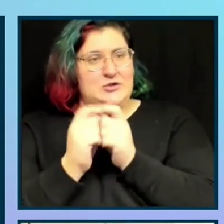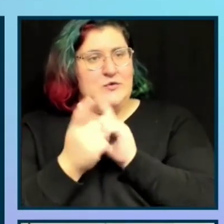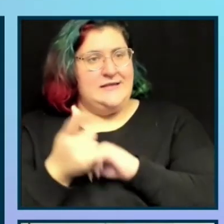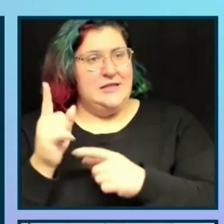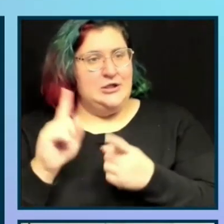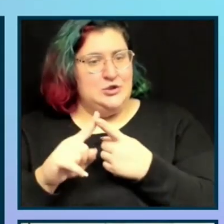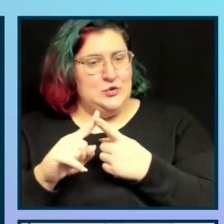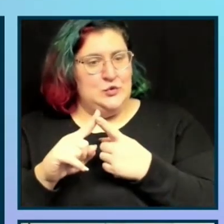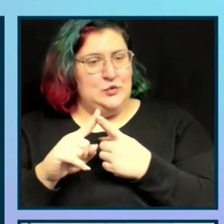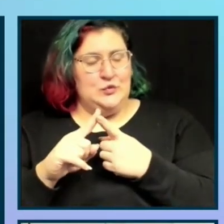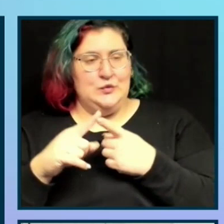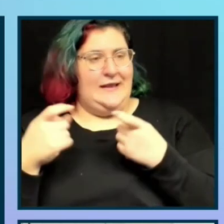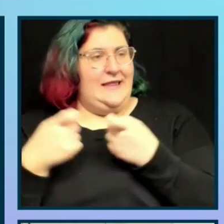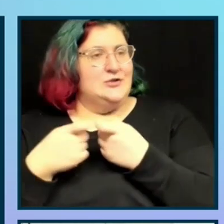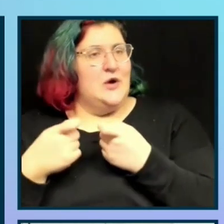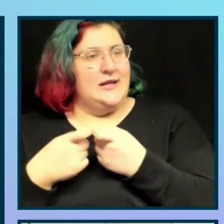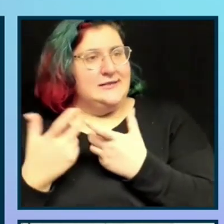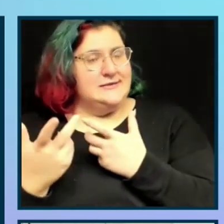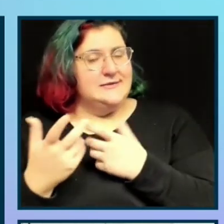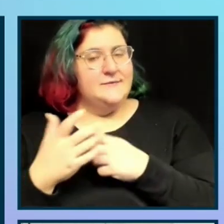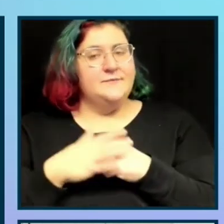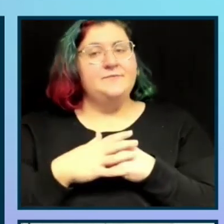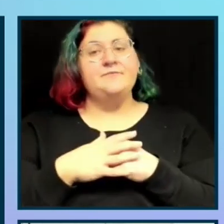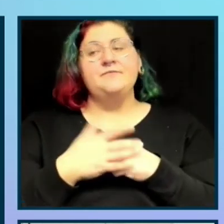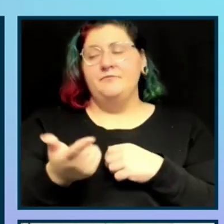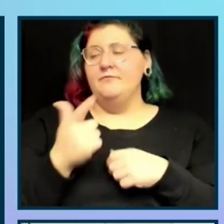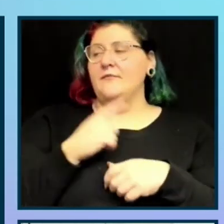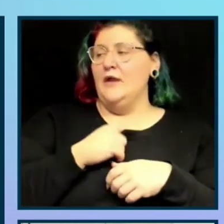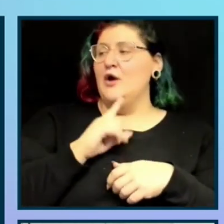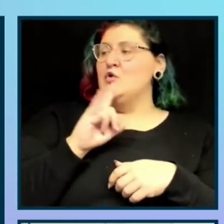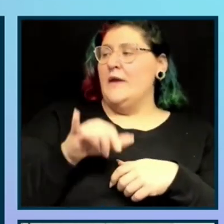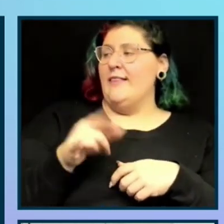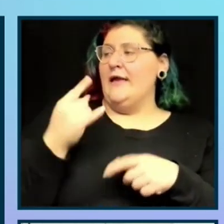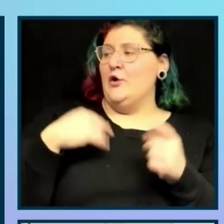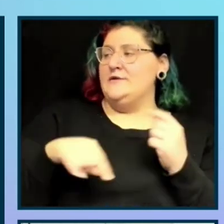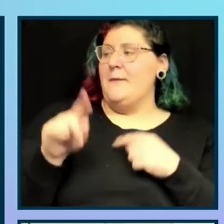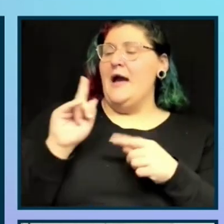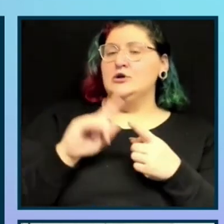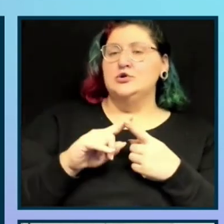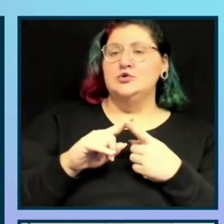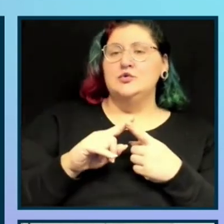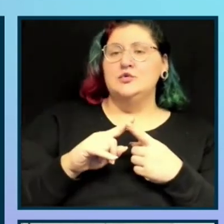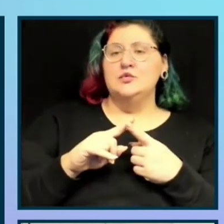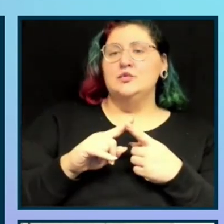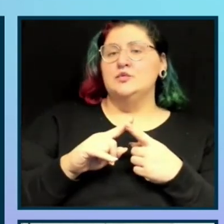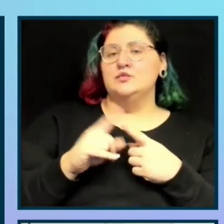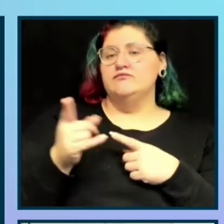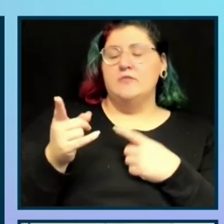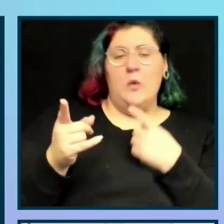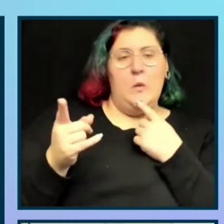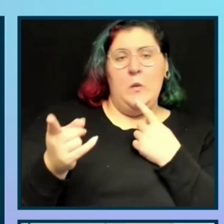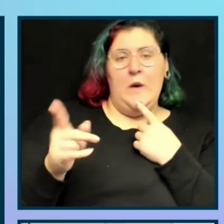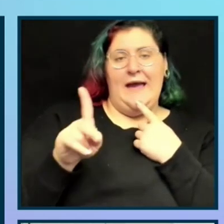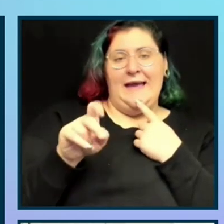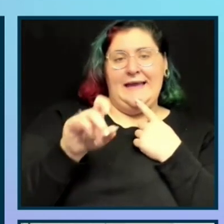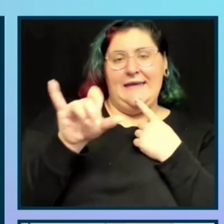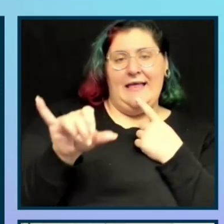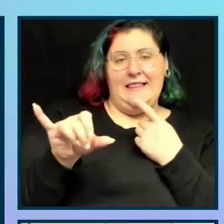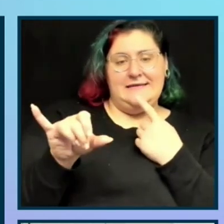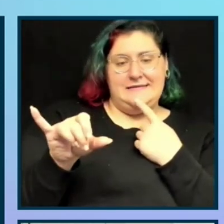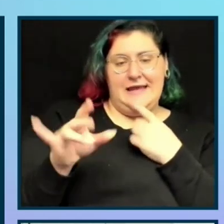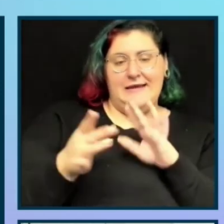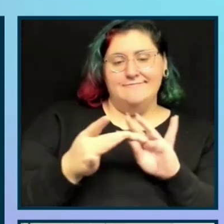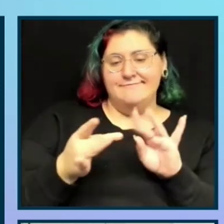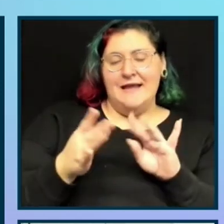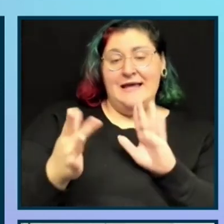And really, it goes back to the end of like what Kelly was saying. The technology really